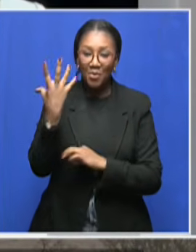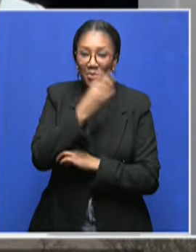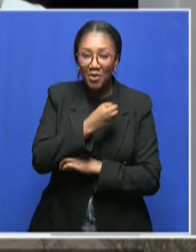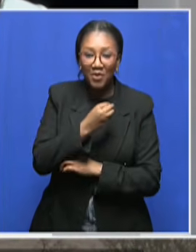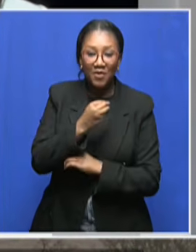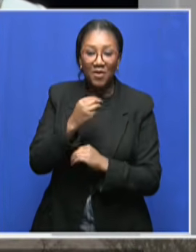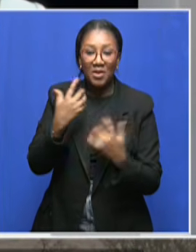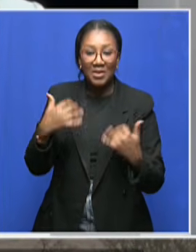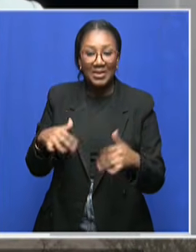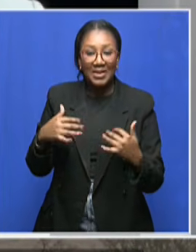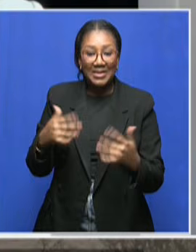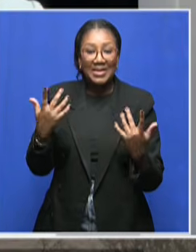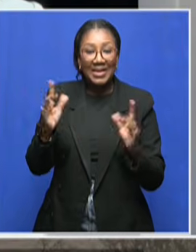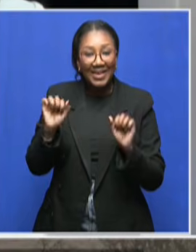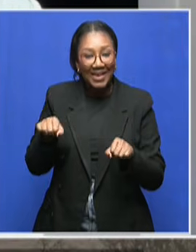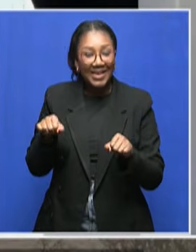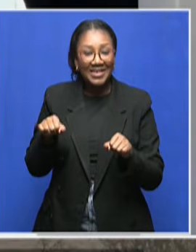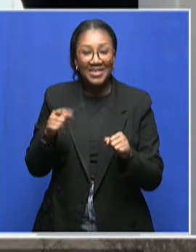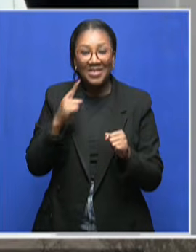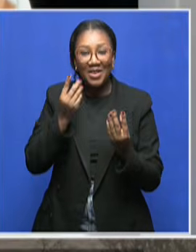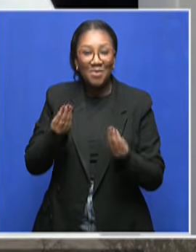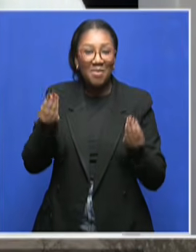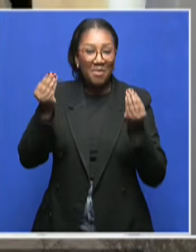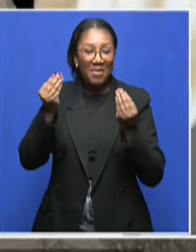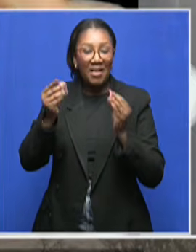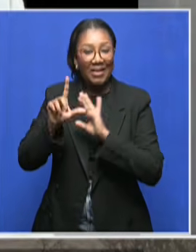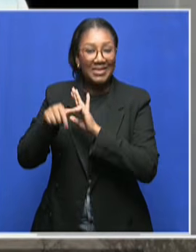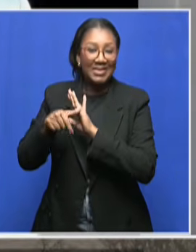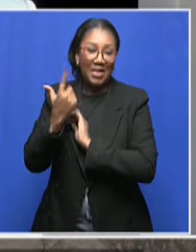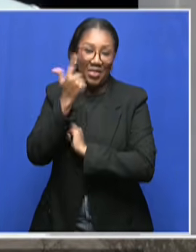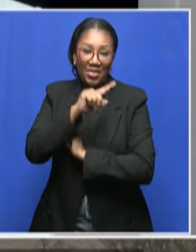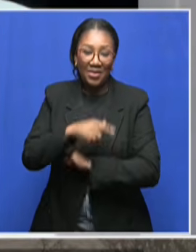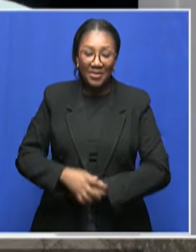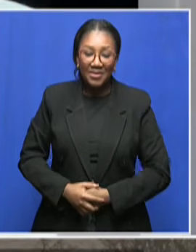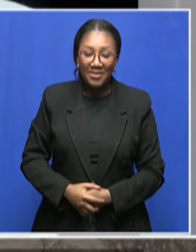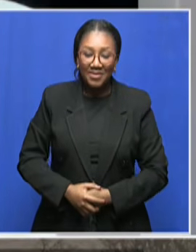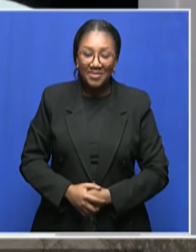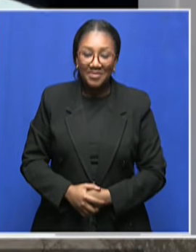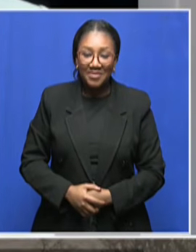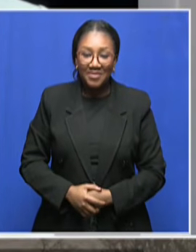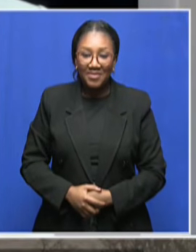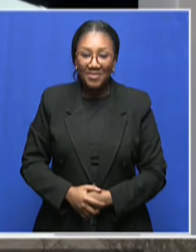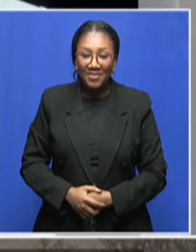going to be mind-blowing. I hope I can fulfill everyone's expectations. But yeah,